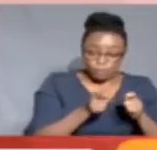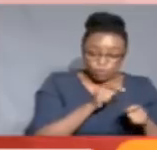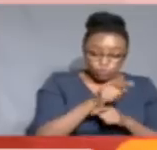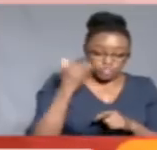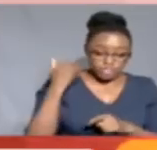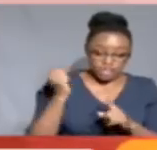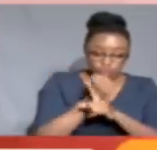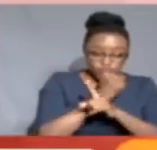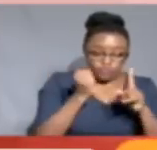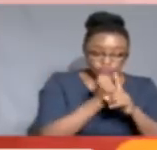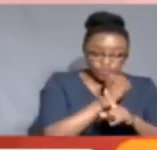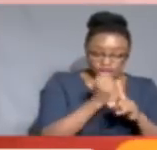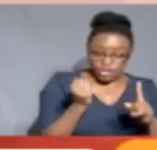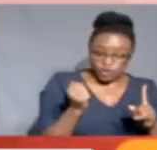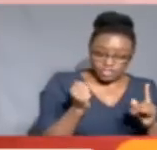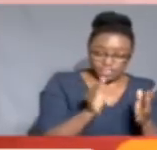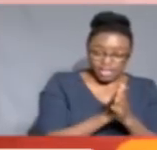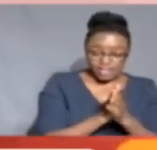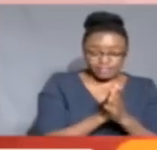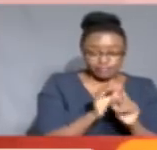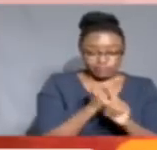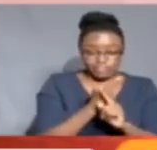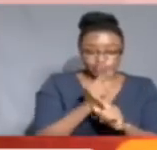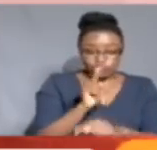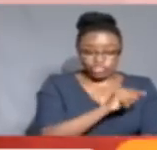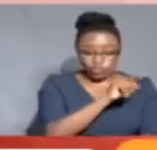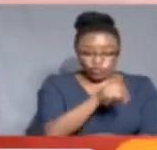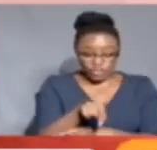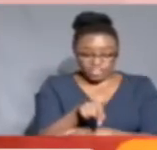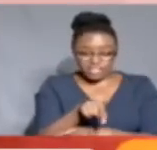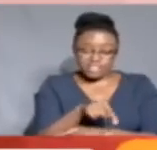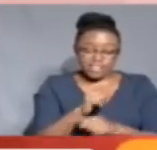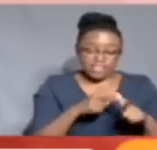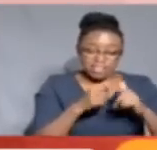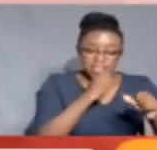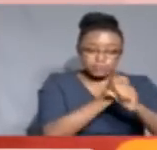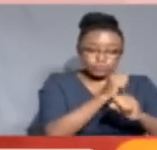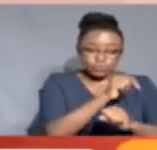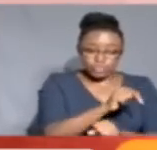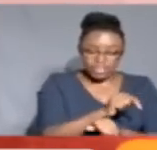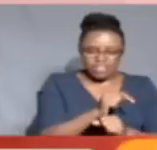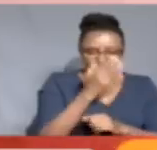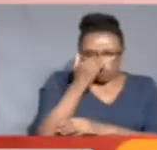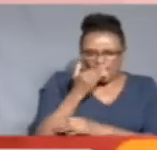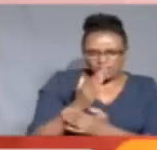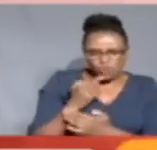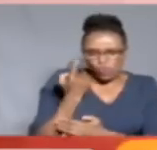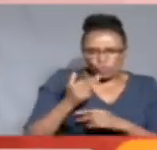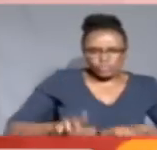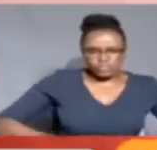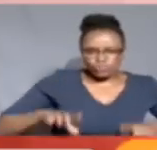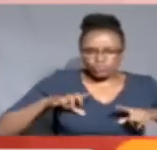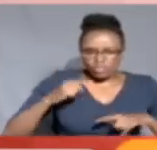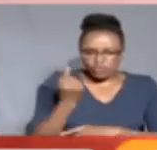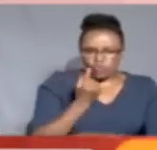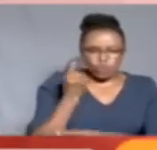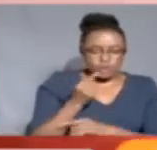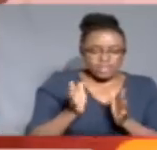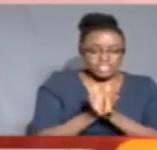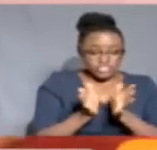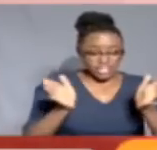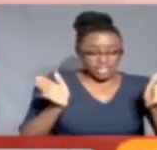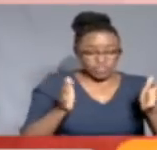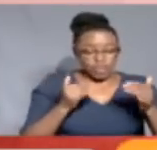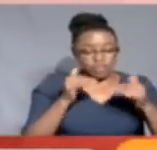violent extremist offenses. They get into it, they are bought because of just survival. So largely most